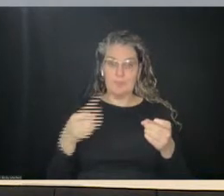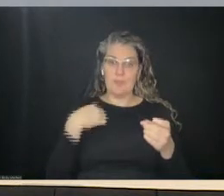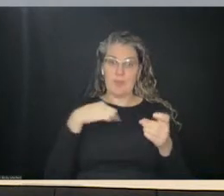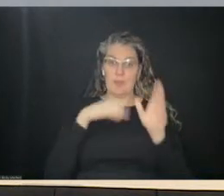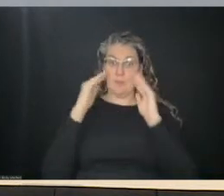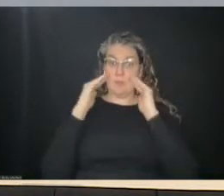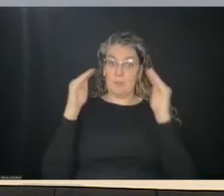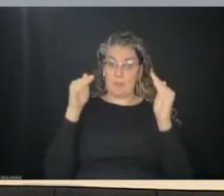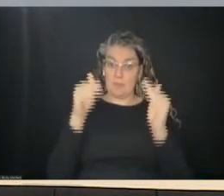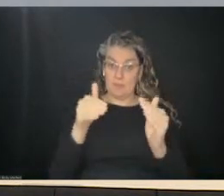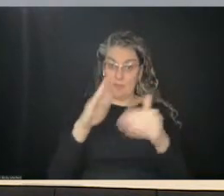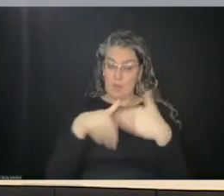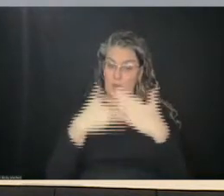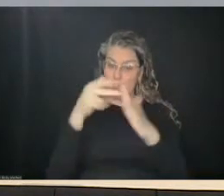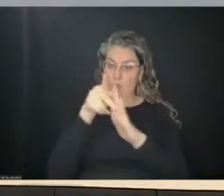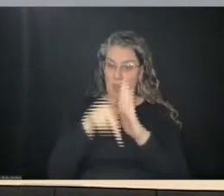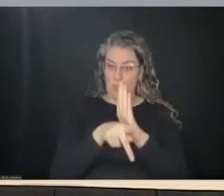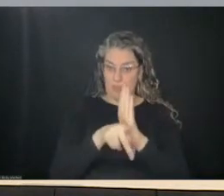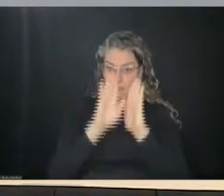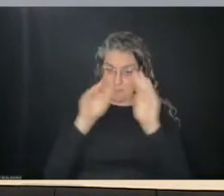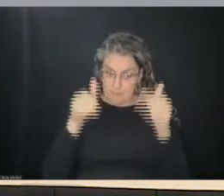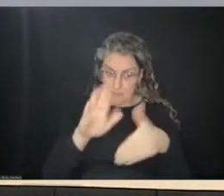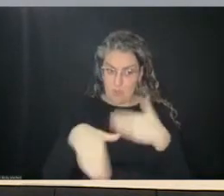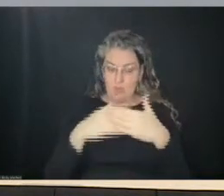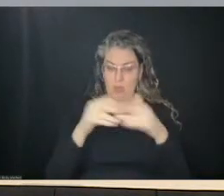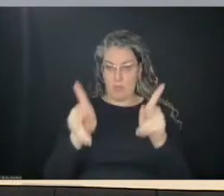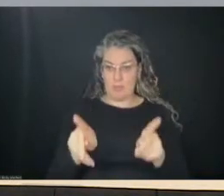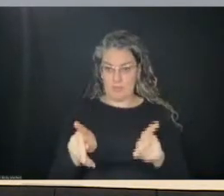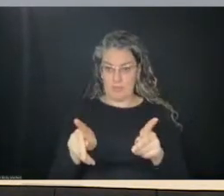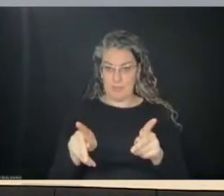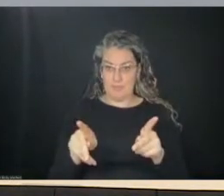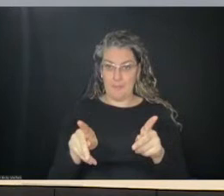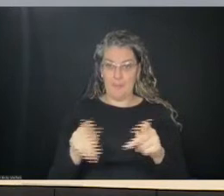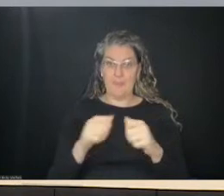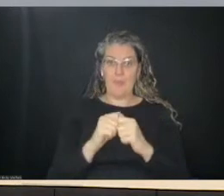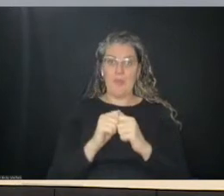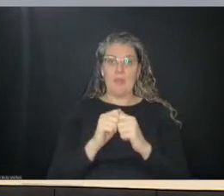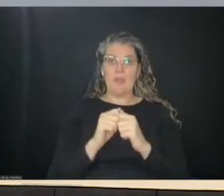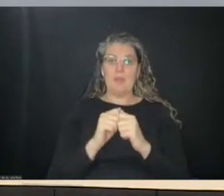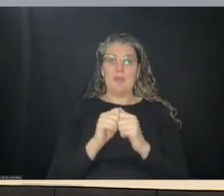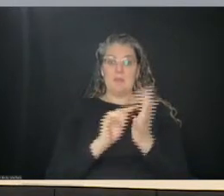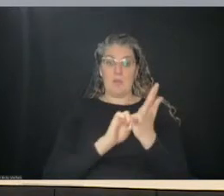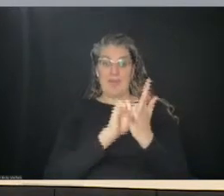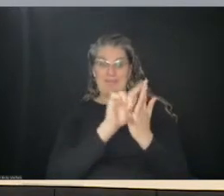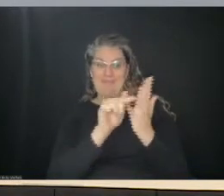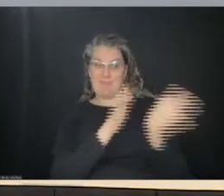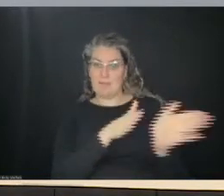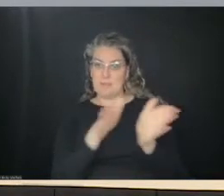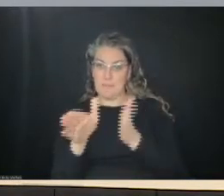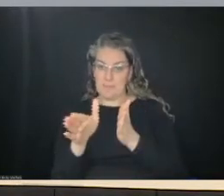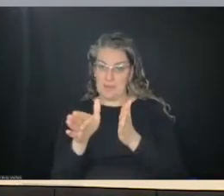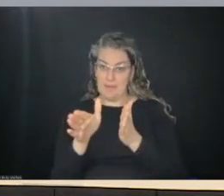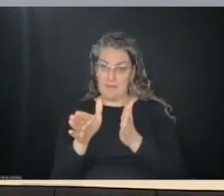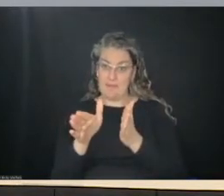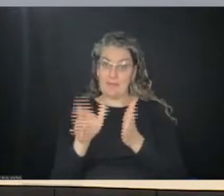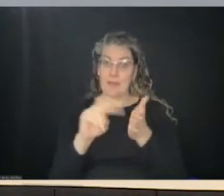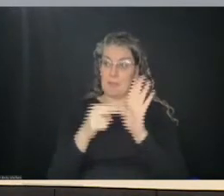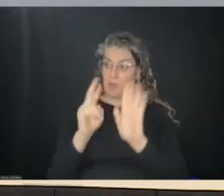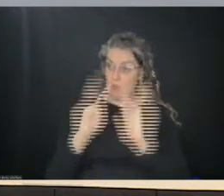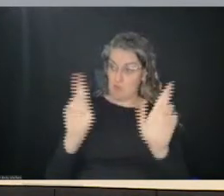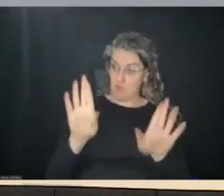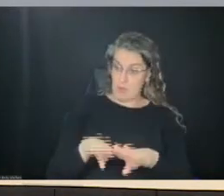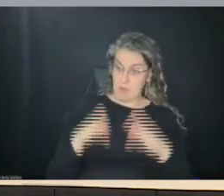important principles. For example, our reopening plan includes universal testing at points of entry effective June